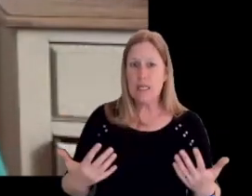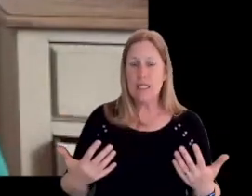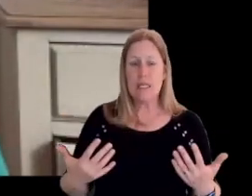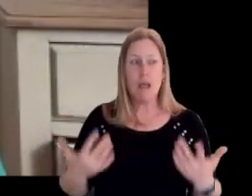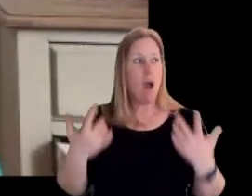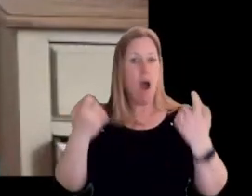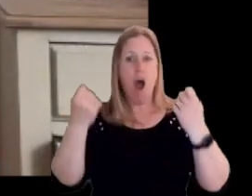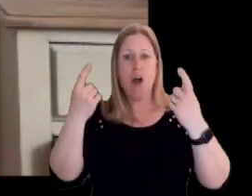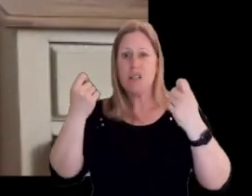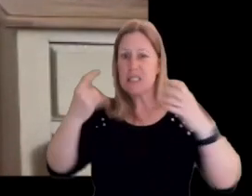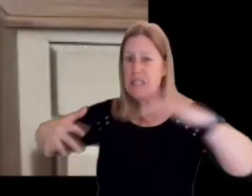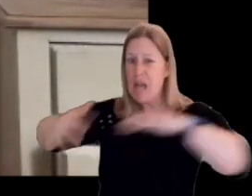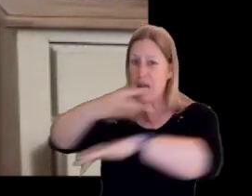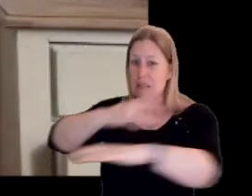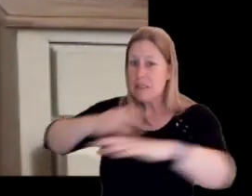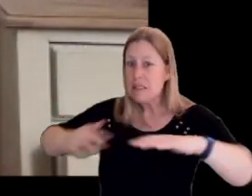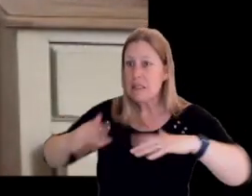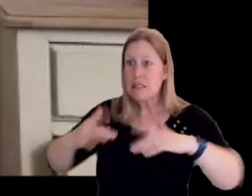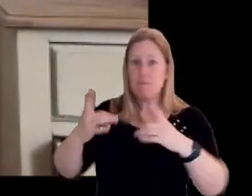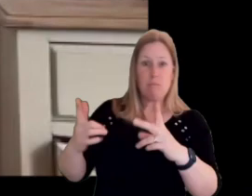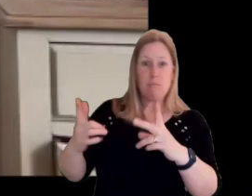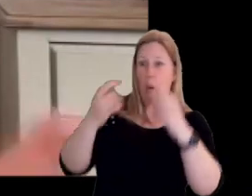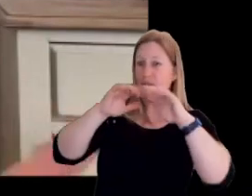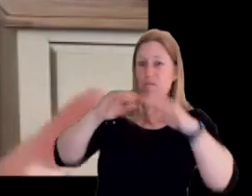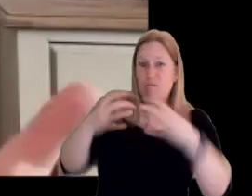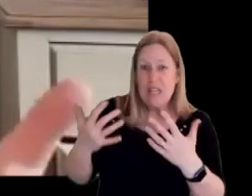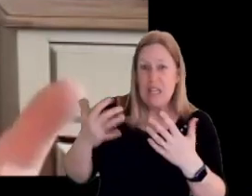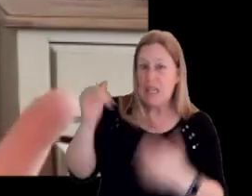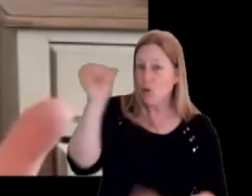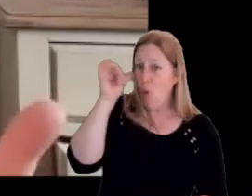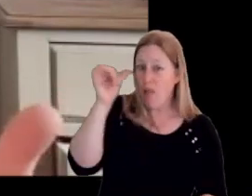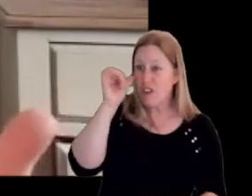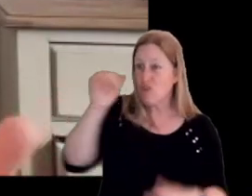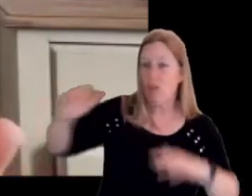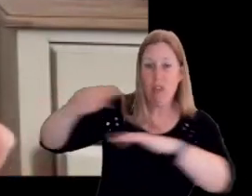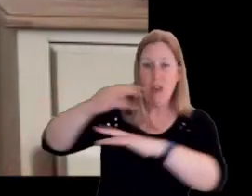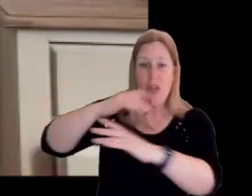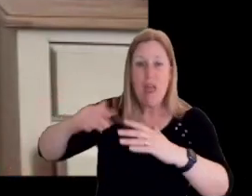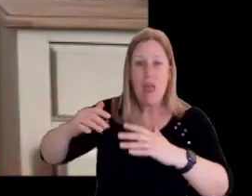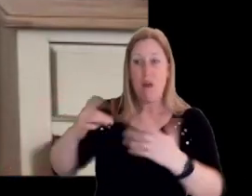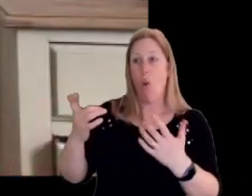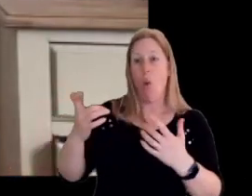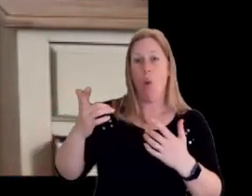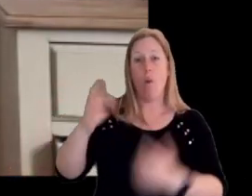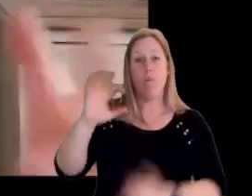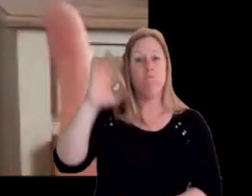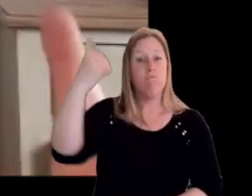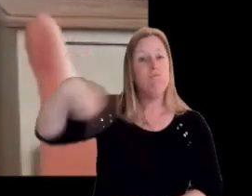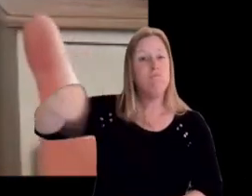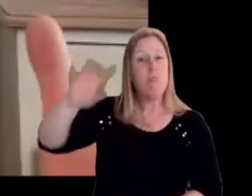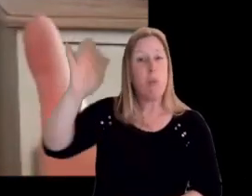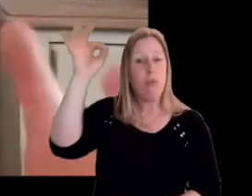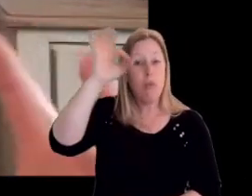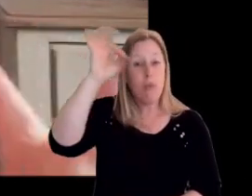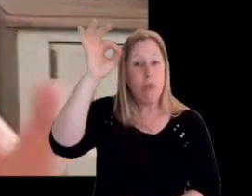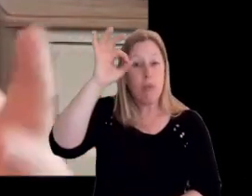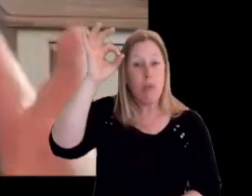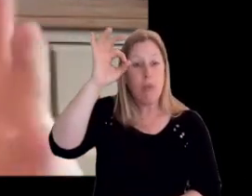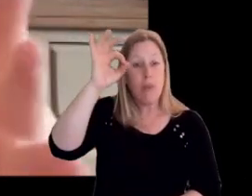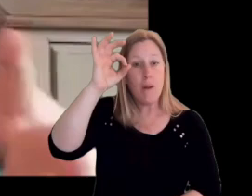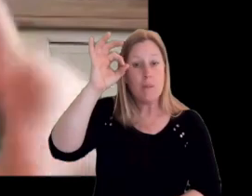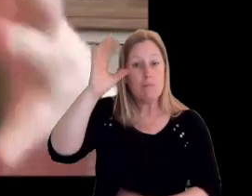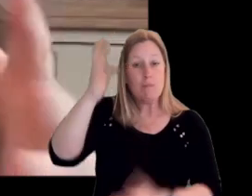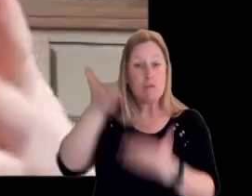lack of understanding and knowledge that we have, like there's like a general ignorance. And I